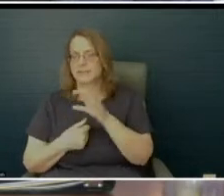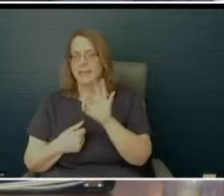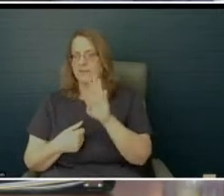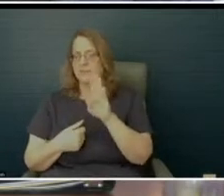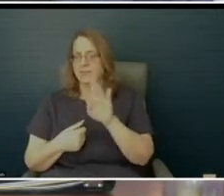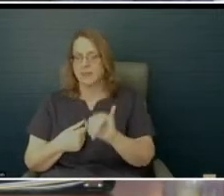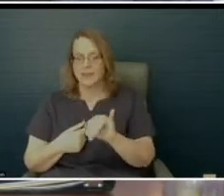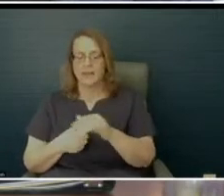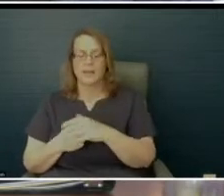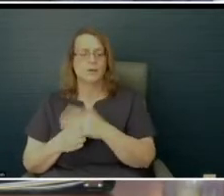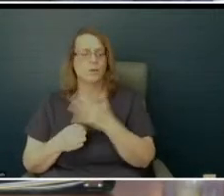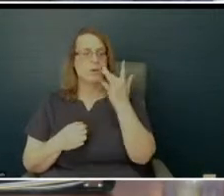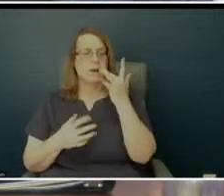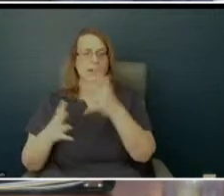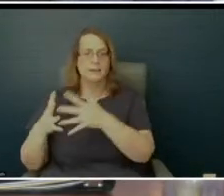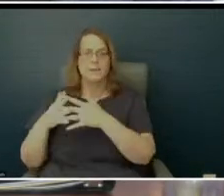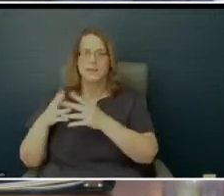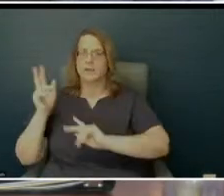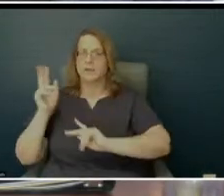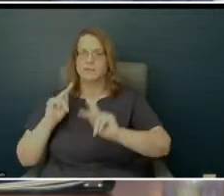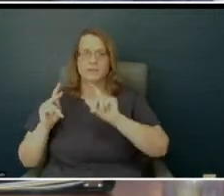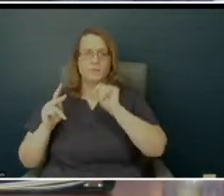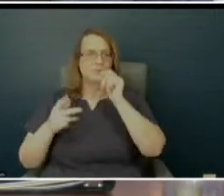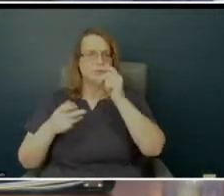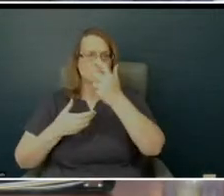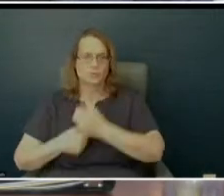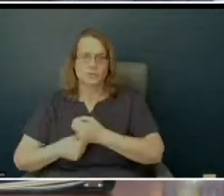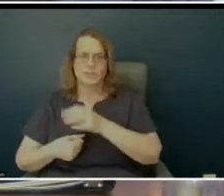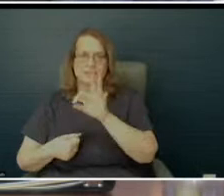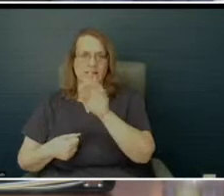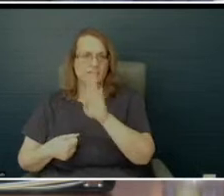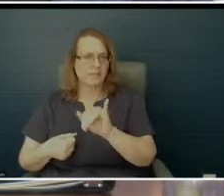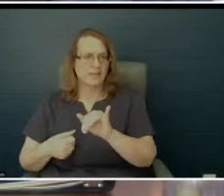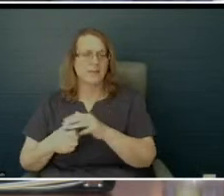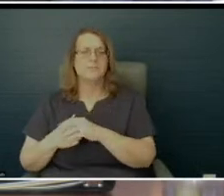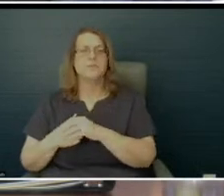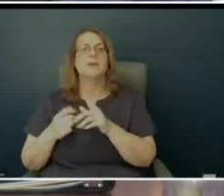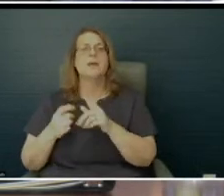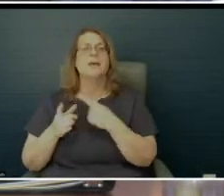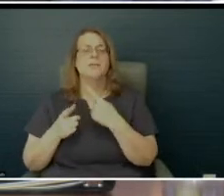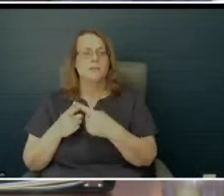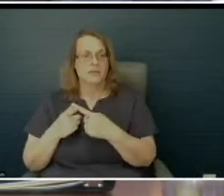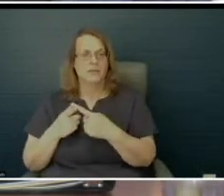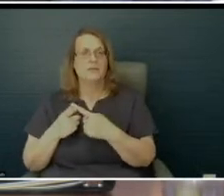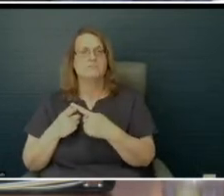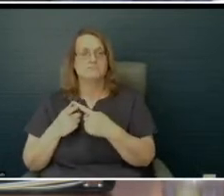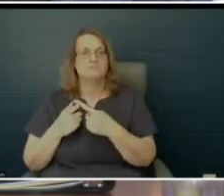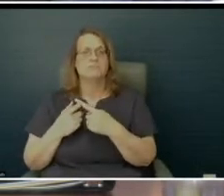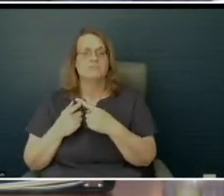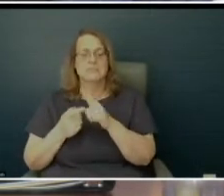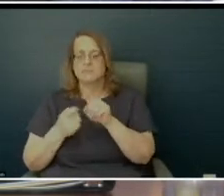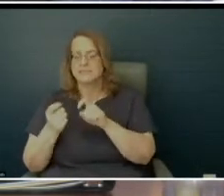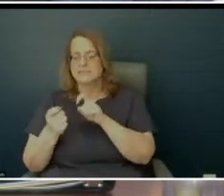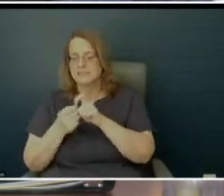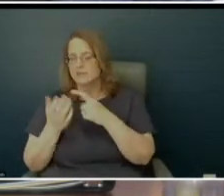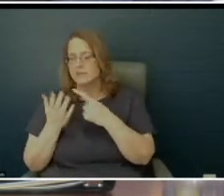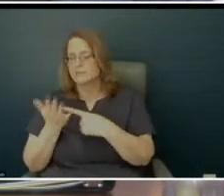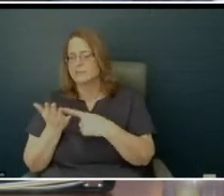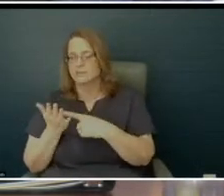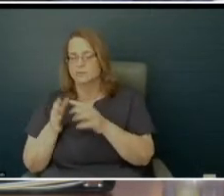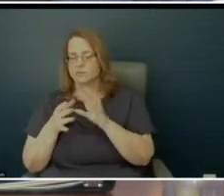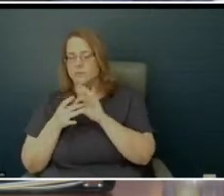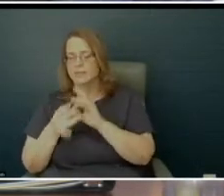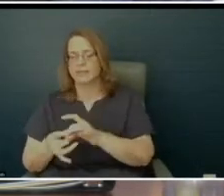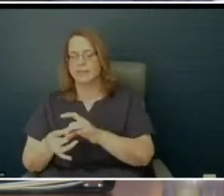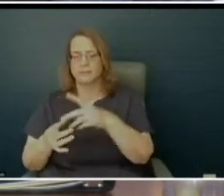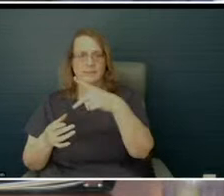American people don't necessarily trust the FBI. And then he went into some allegations specific to Pennsylvania, which